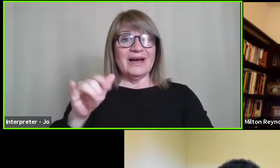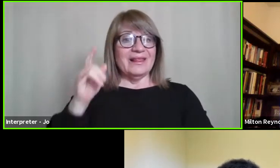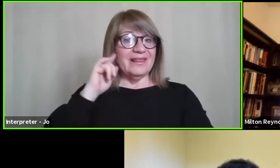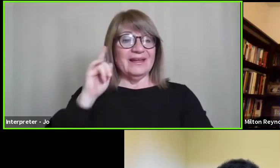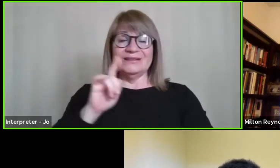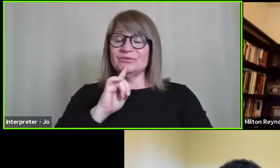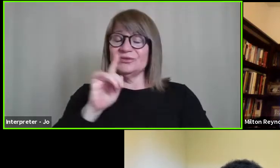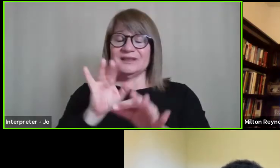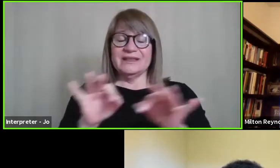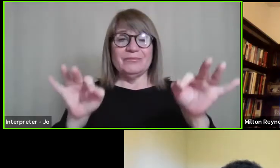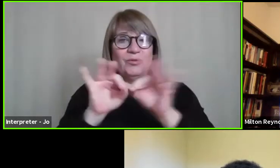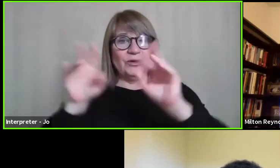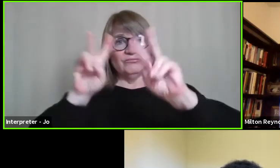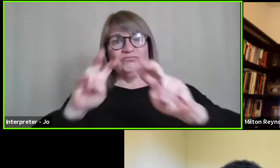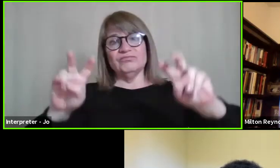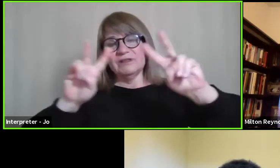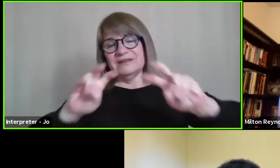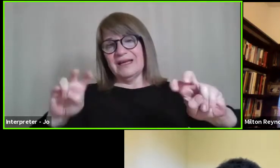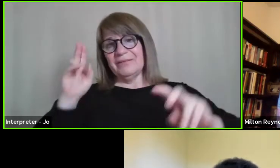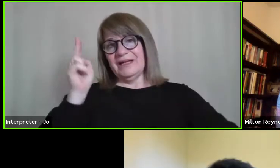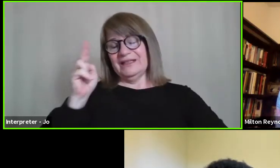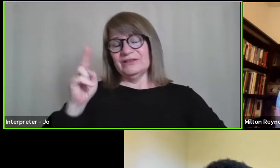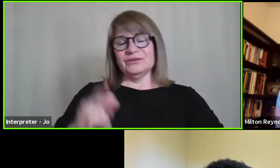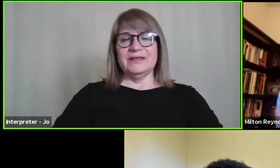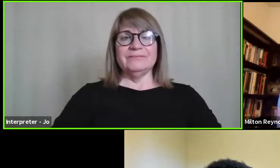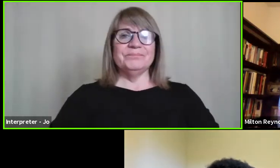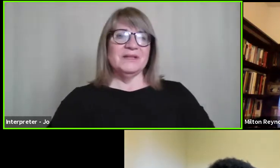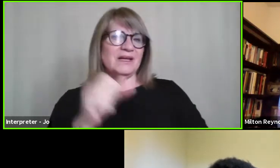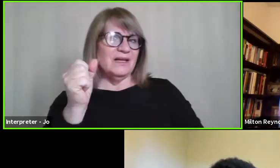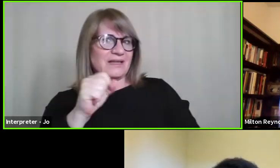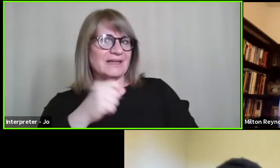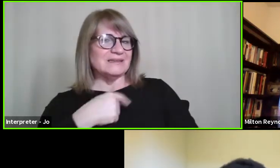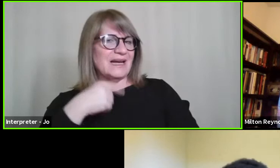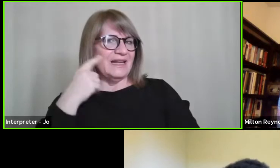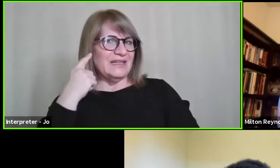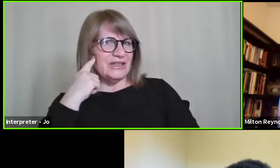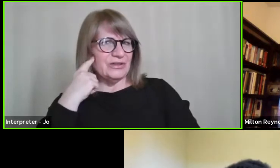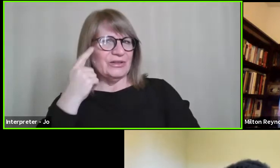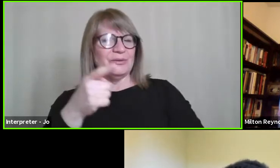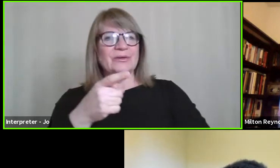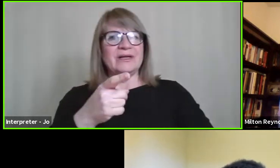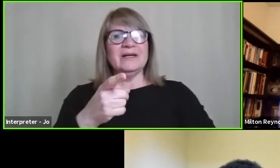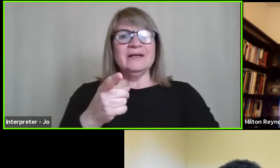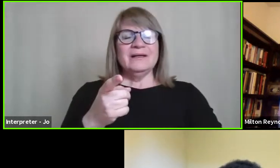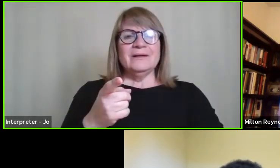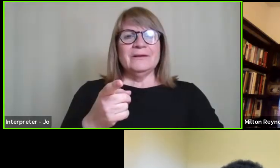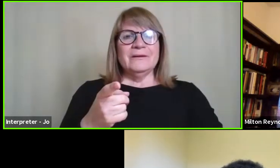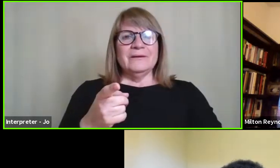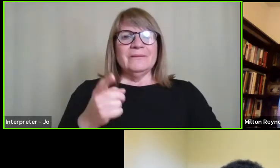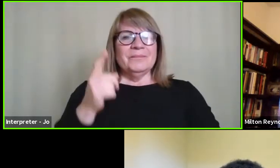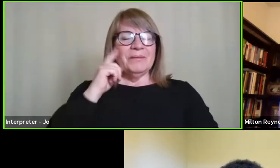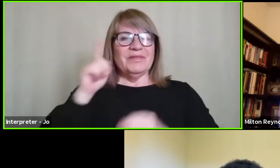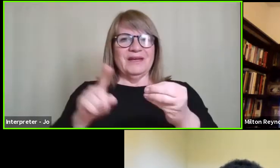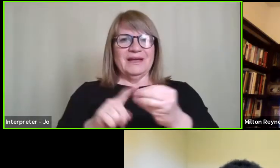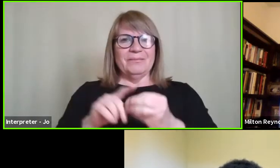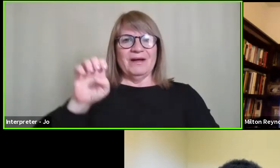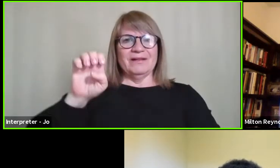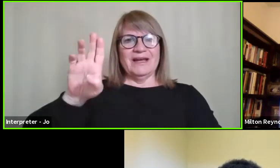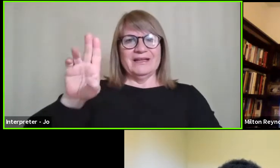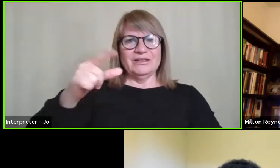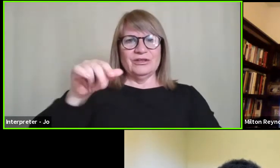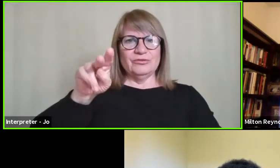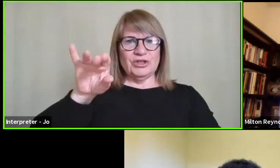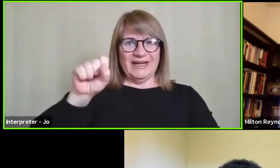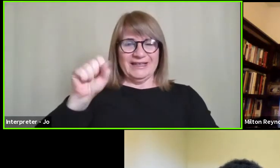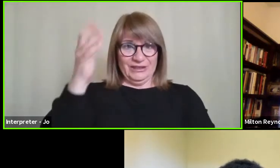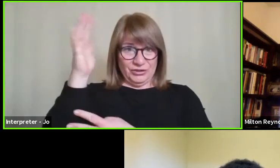useful yeah and when when i'm hearing you say the word intertwined it brings me back to that image of the eugenic tree and when we look to the root